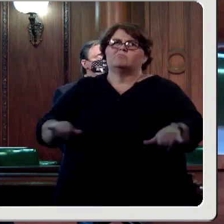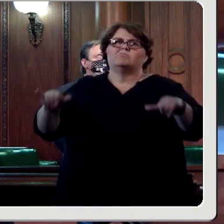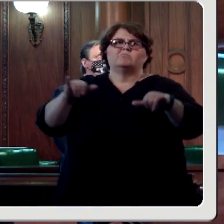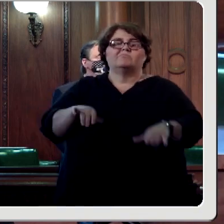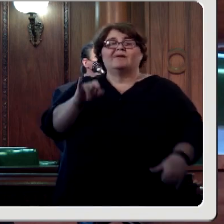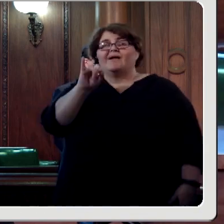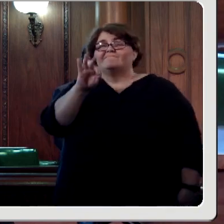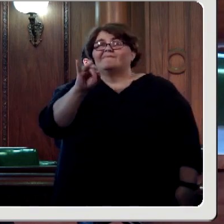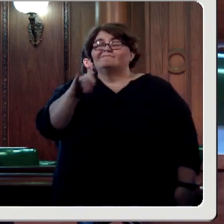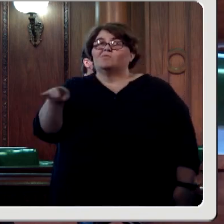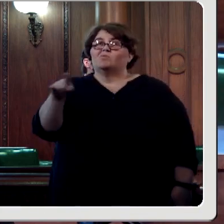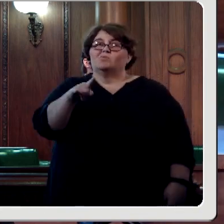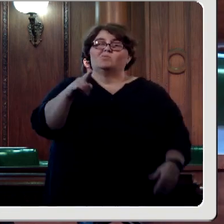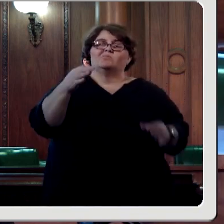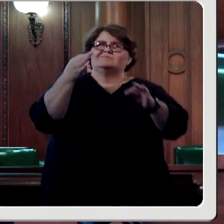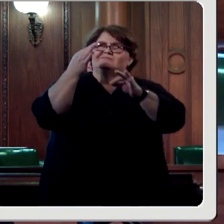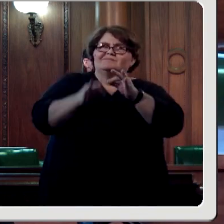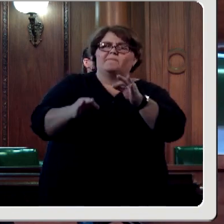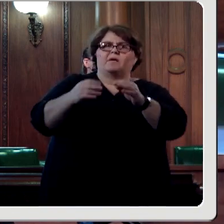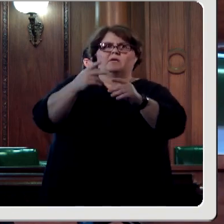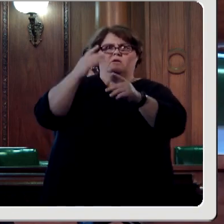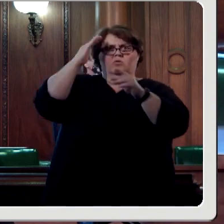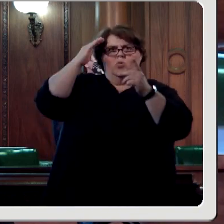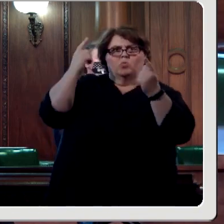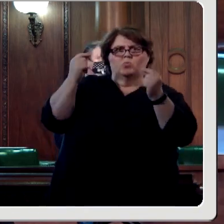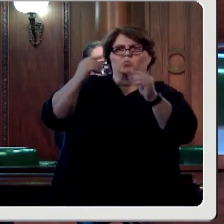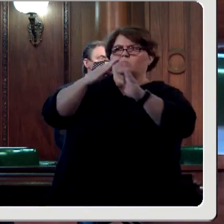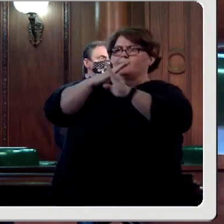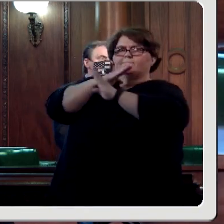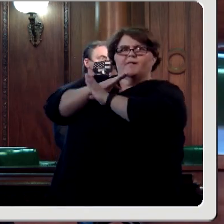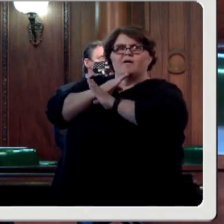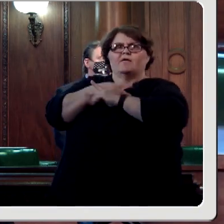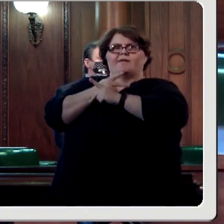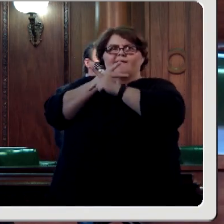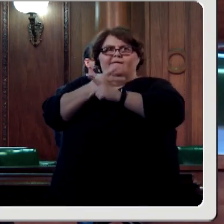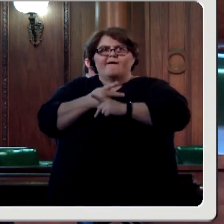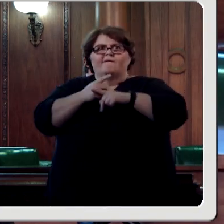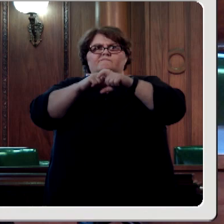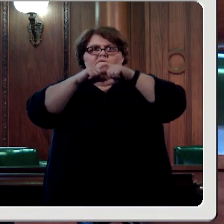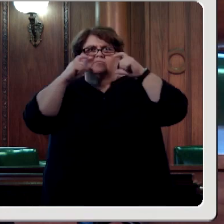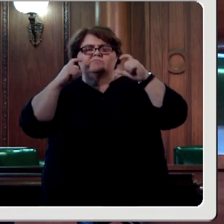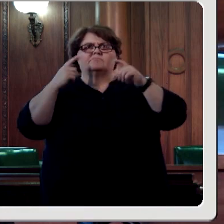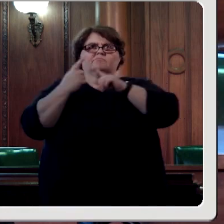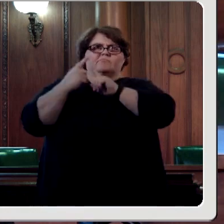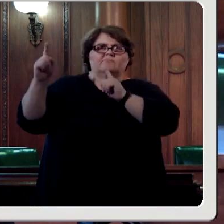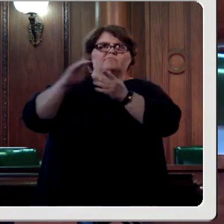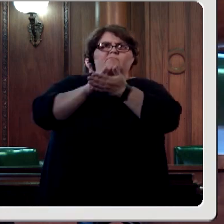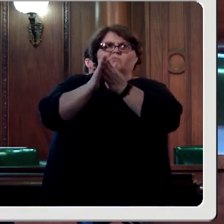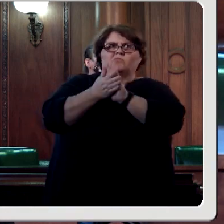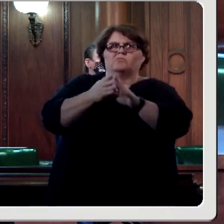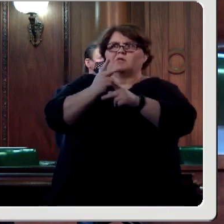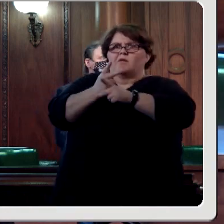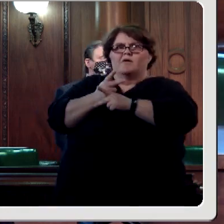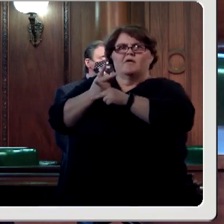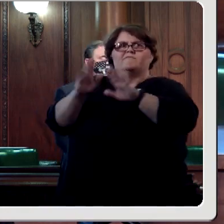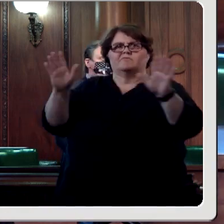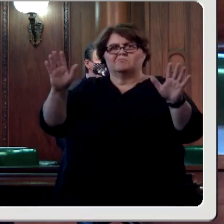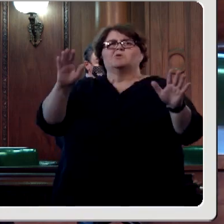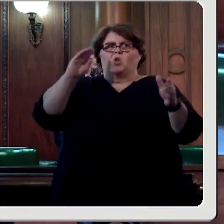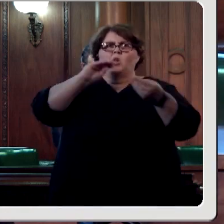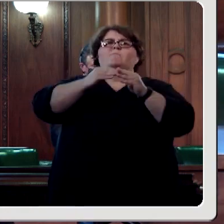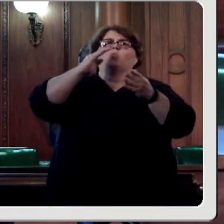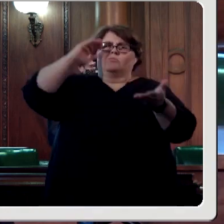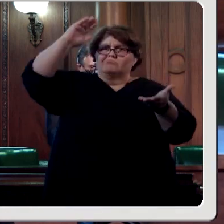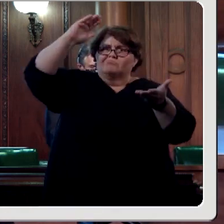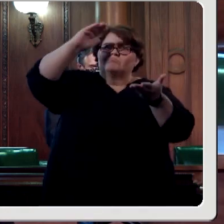infection, and we can make progress on our journey to zero COVID, then we can recover as a community,